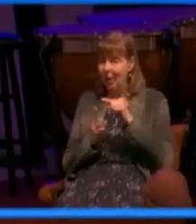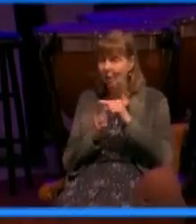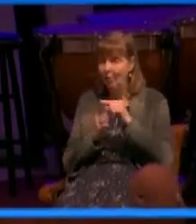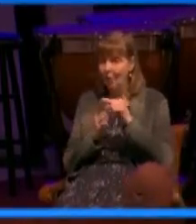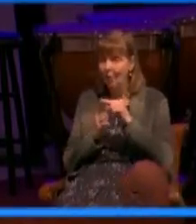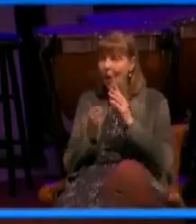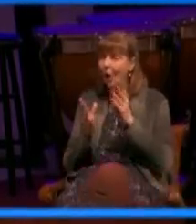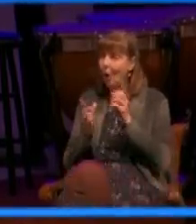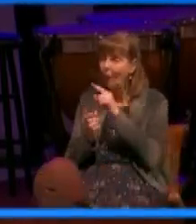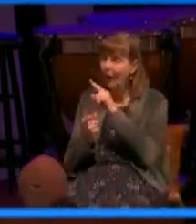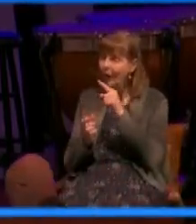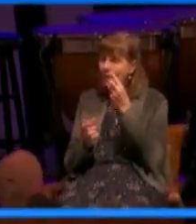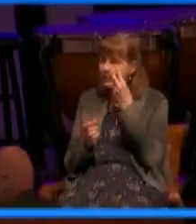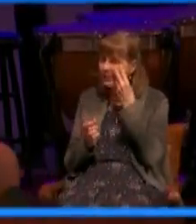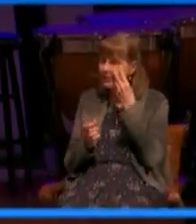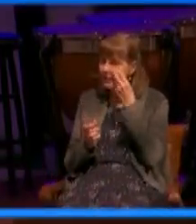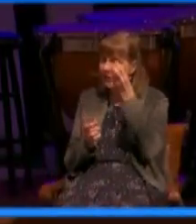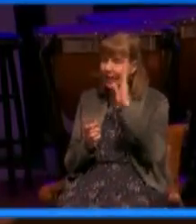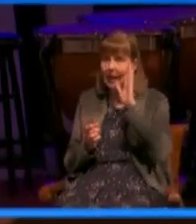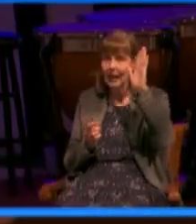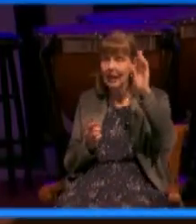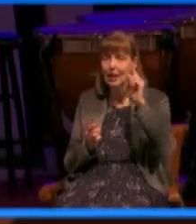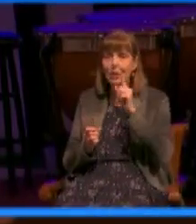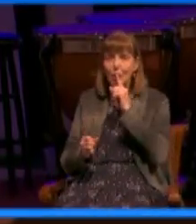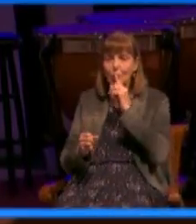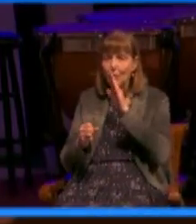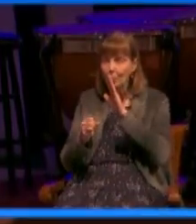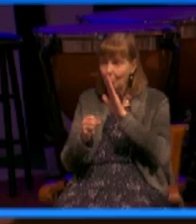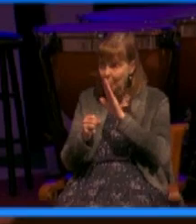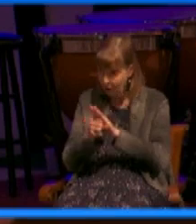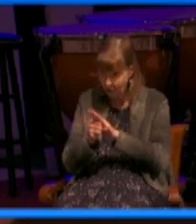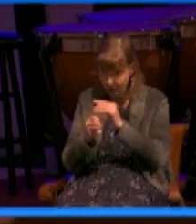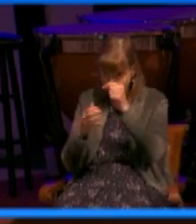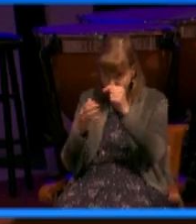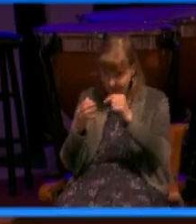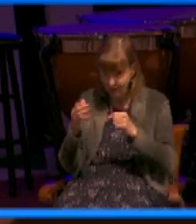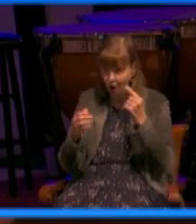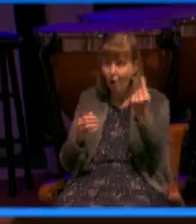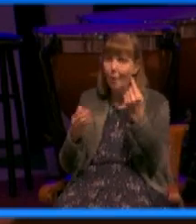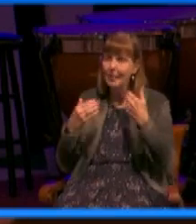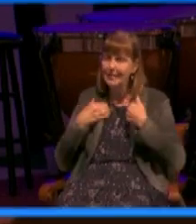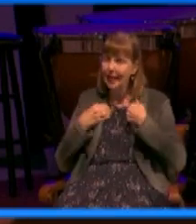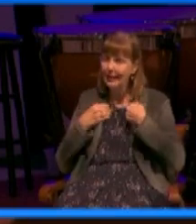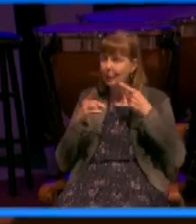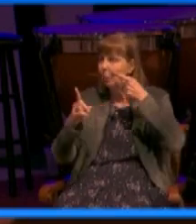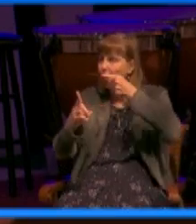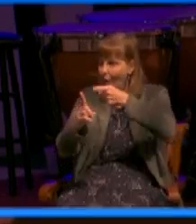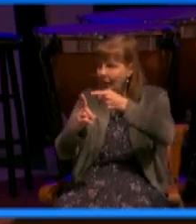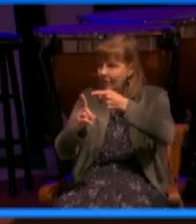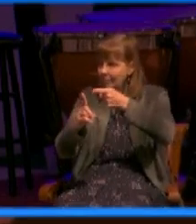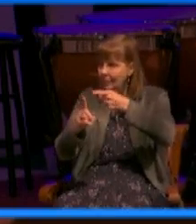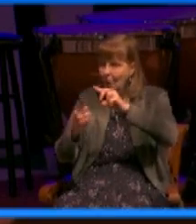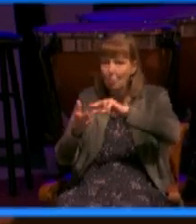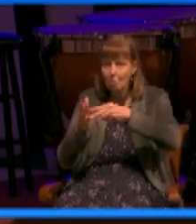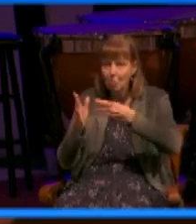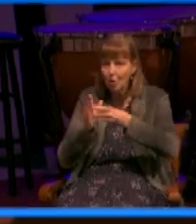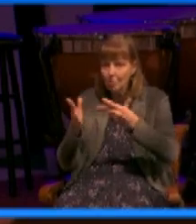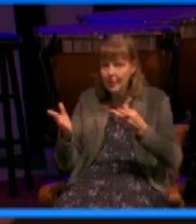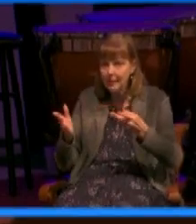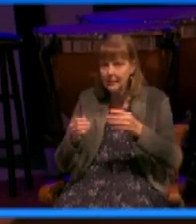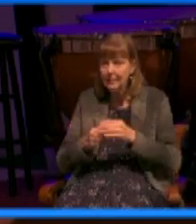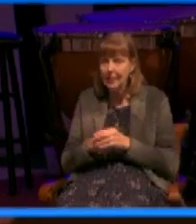see that in God's promises, there's always purpose. And God has a purpose for why he promises. God has a purpose in his promises. He's not